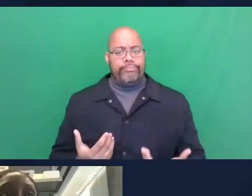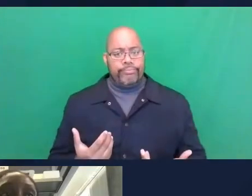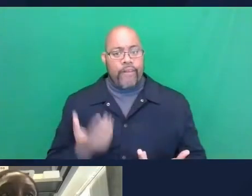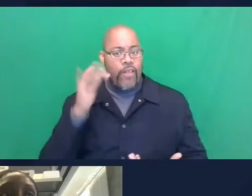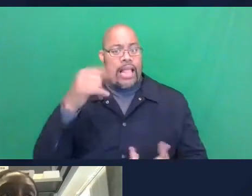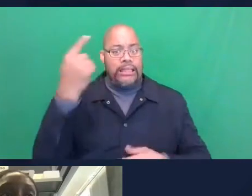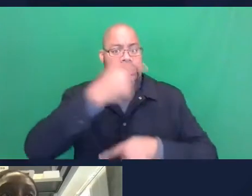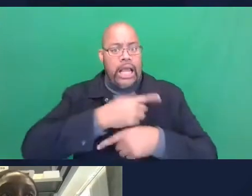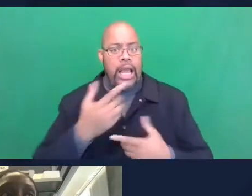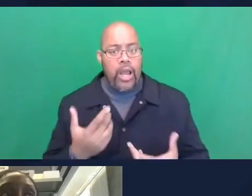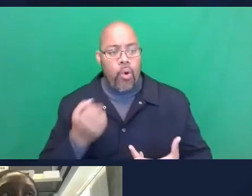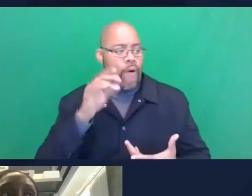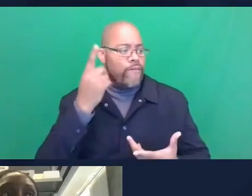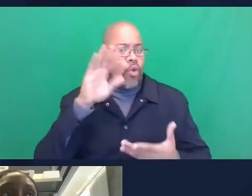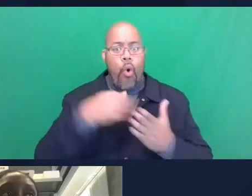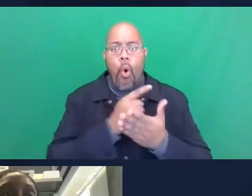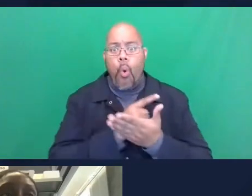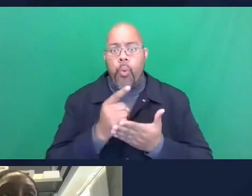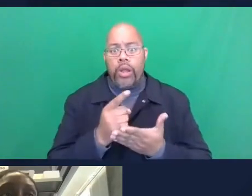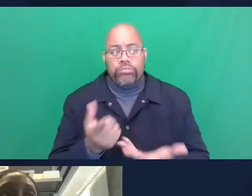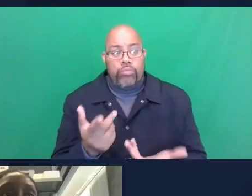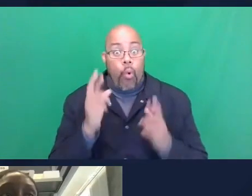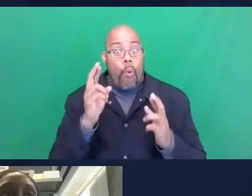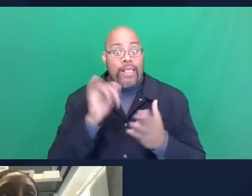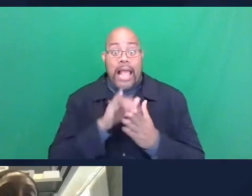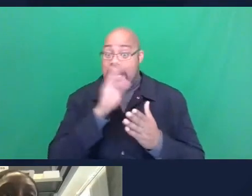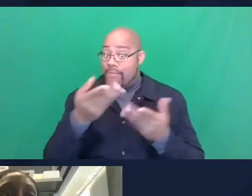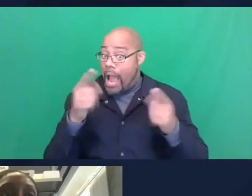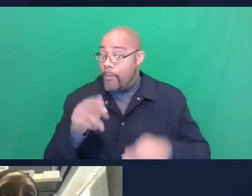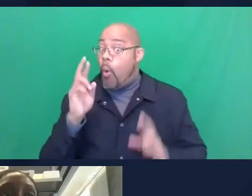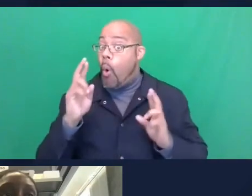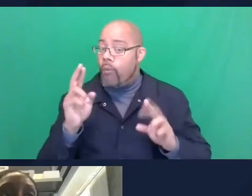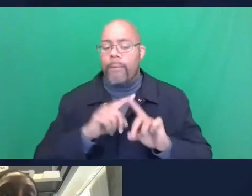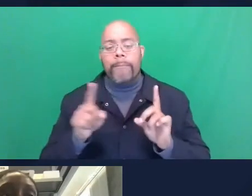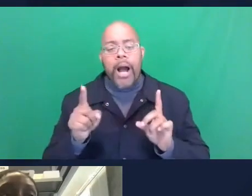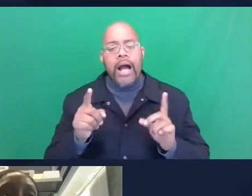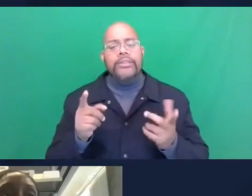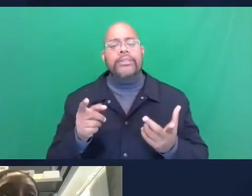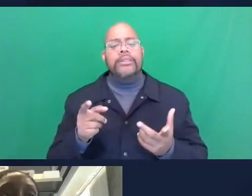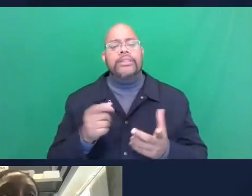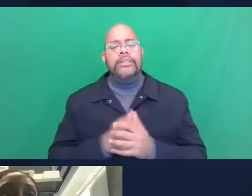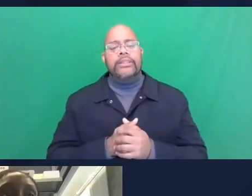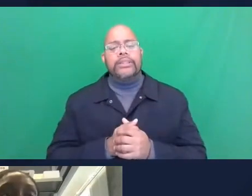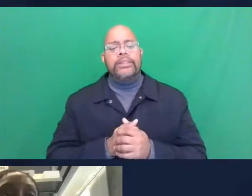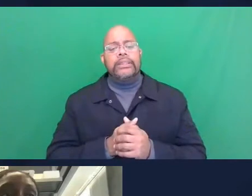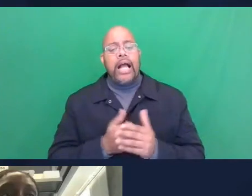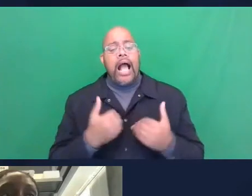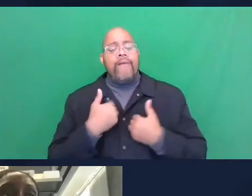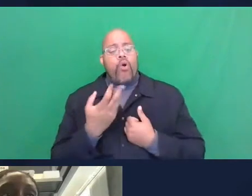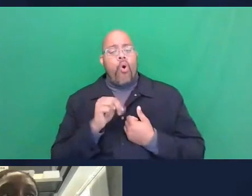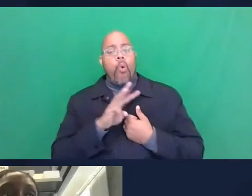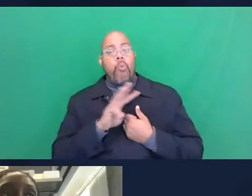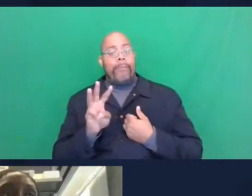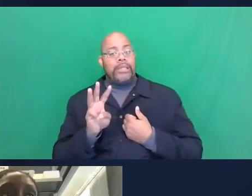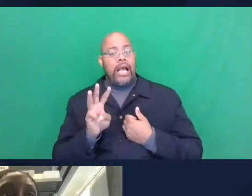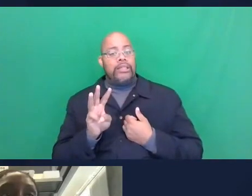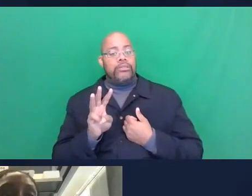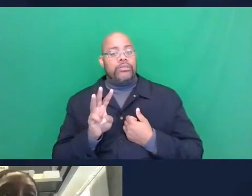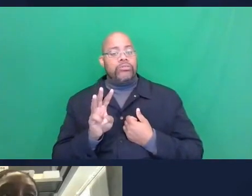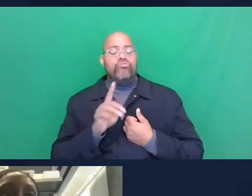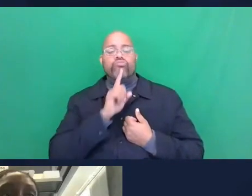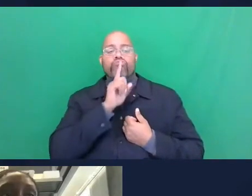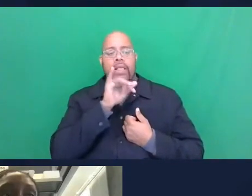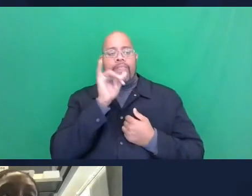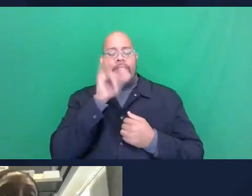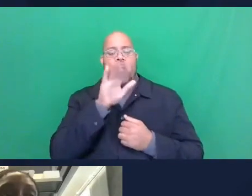that day or for a whole week. Well, hopefully that never really happens, but having your own website will